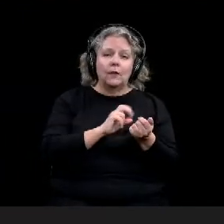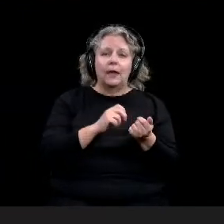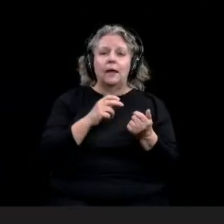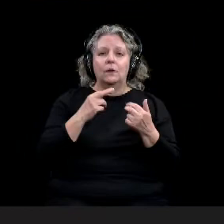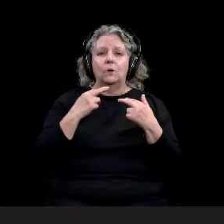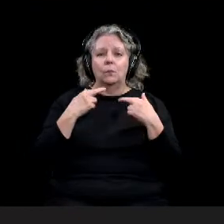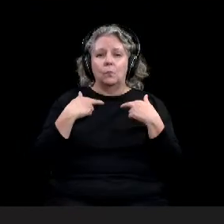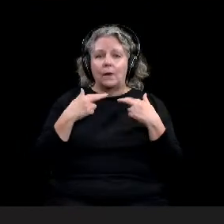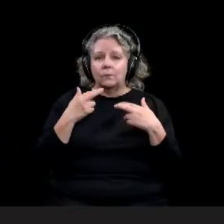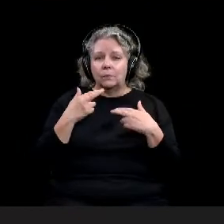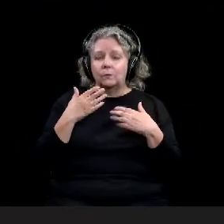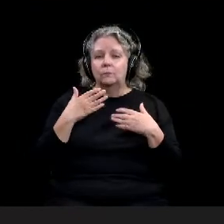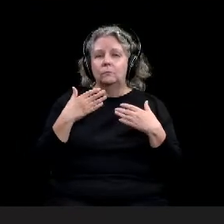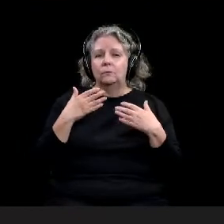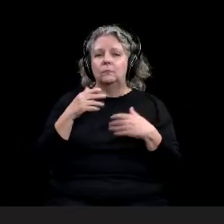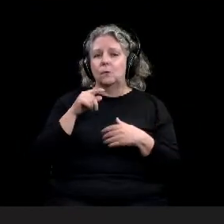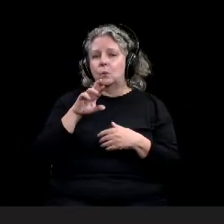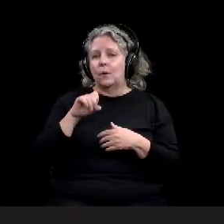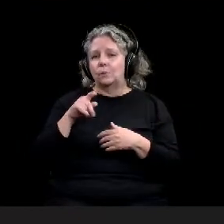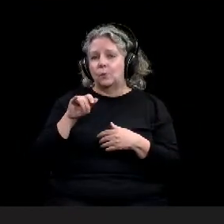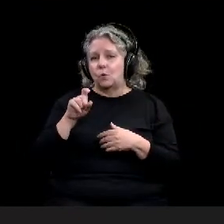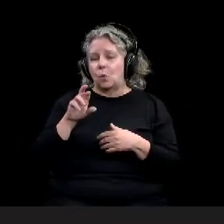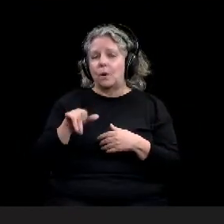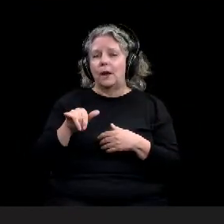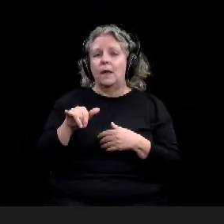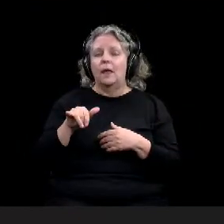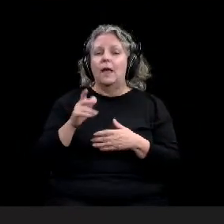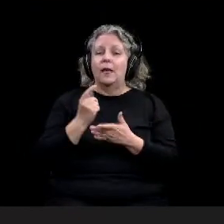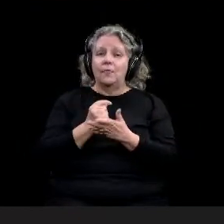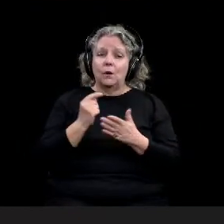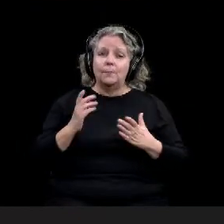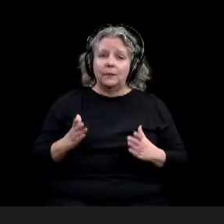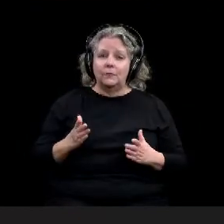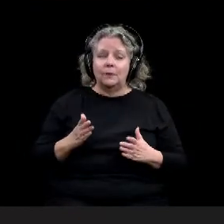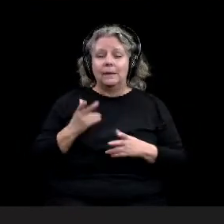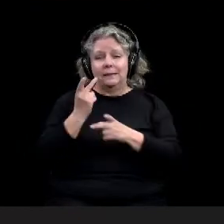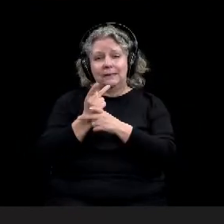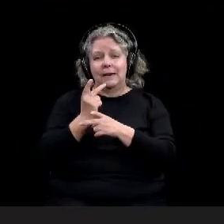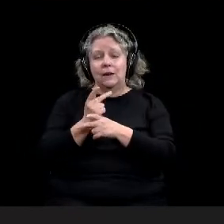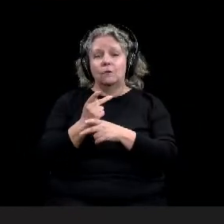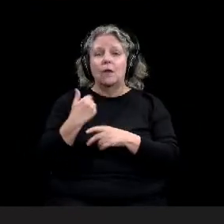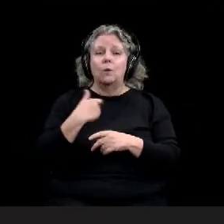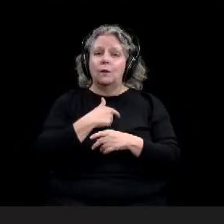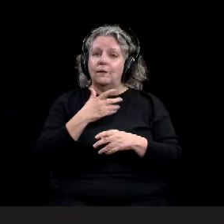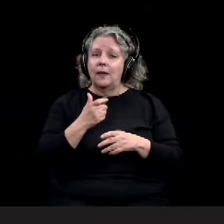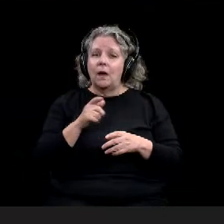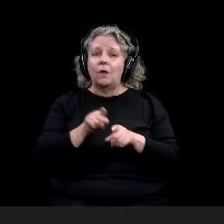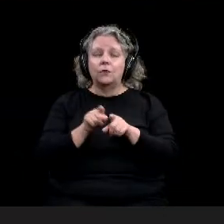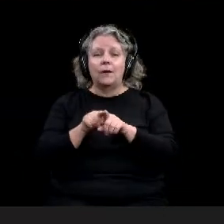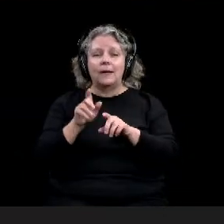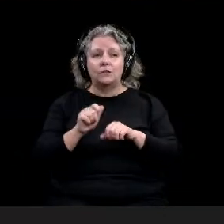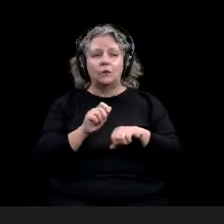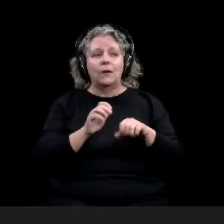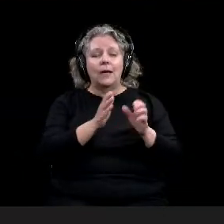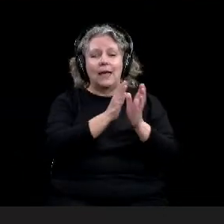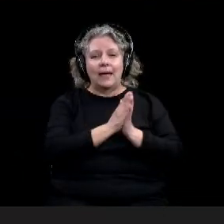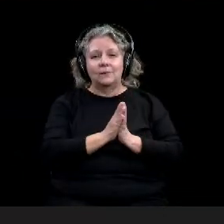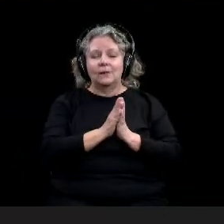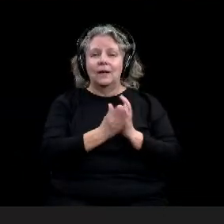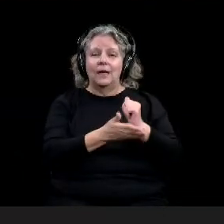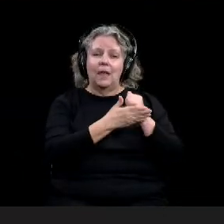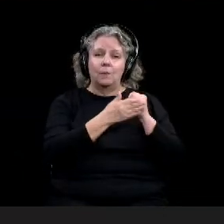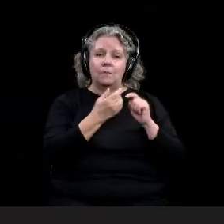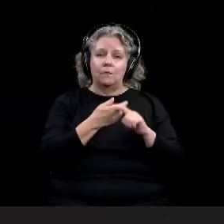patients here in the last several weeks that we've had to call in FEMA, which is a federal emergency management agency, to help us with some